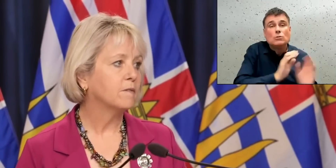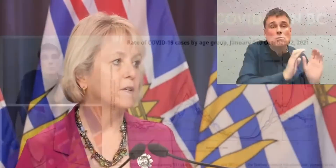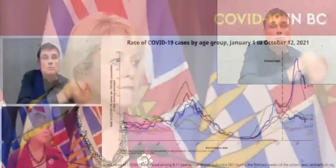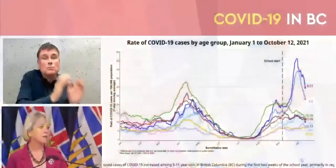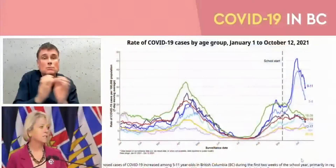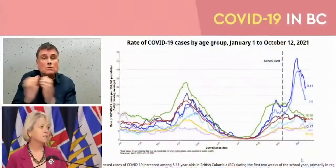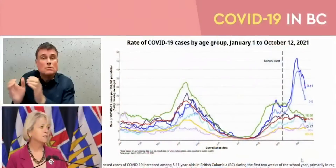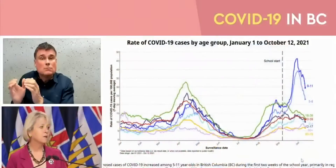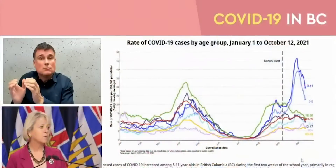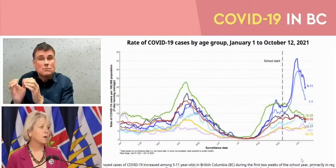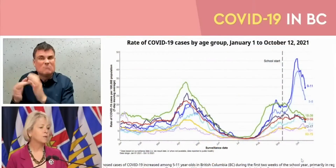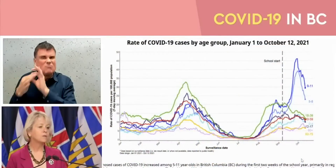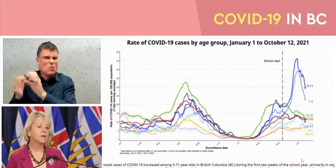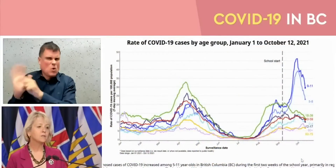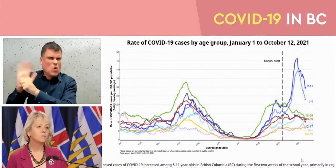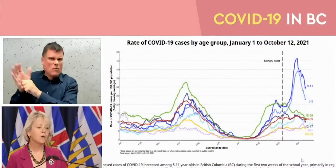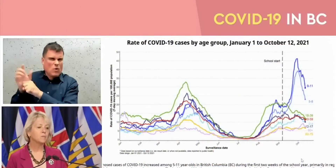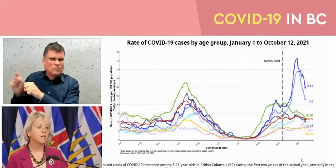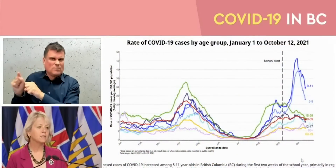the rate of